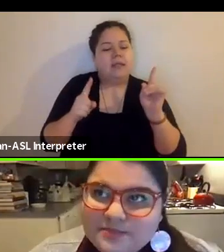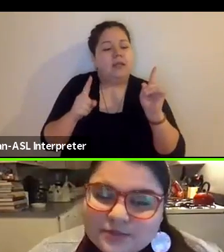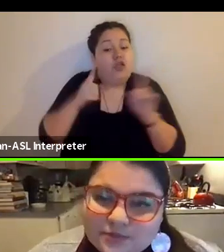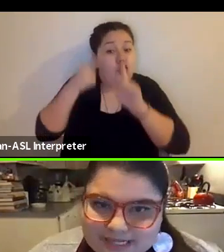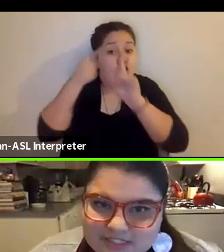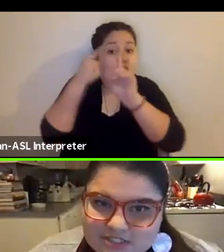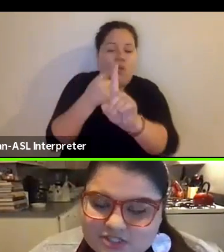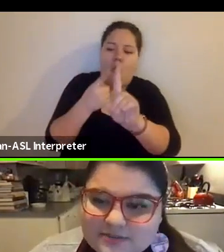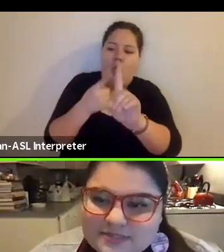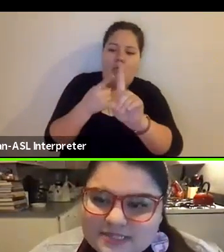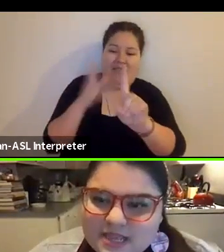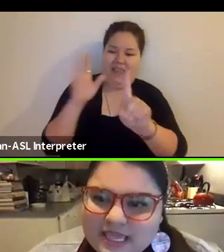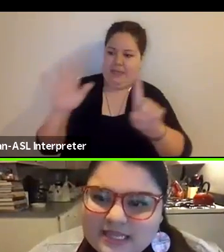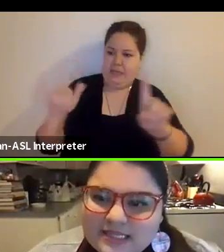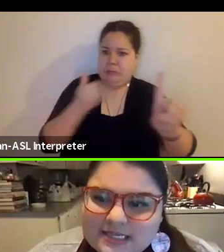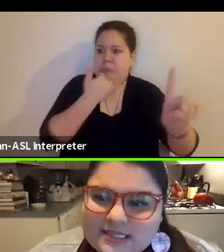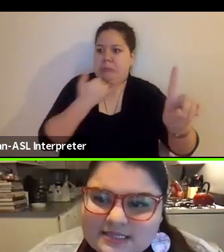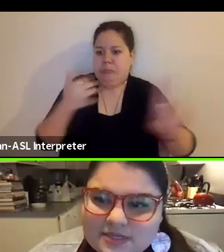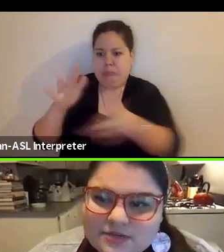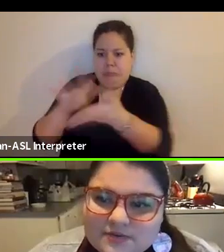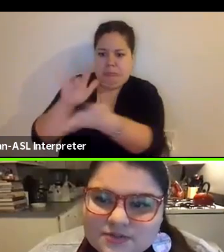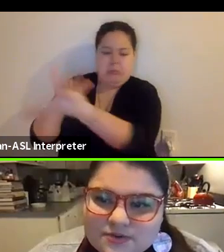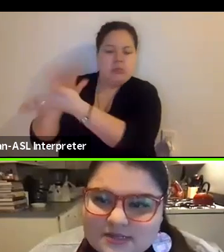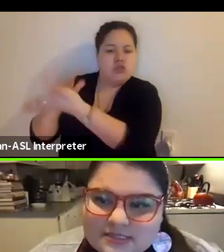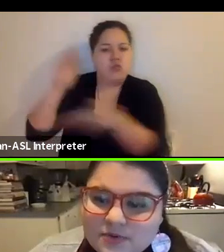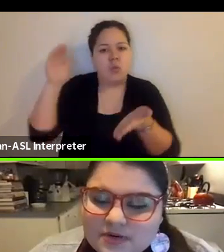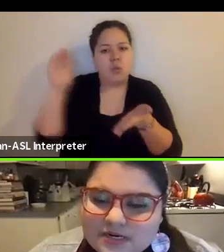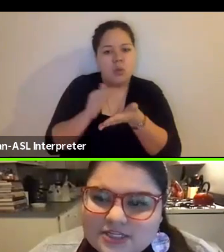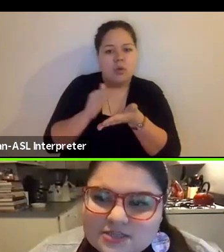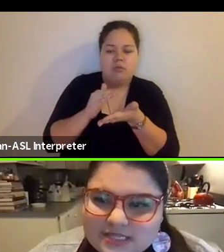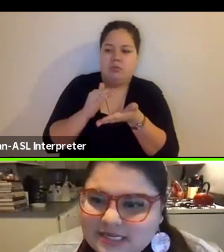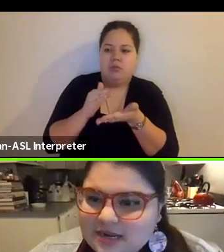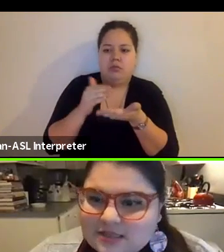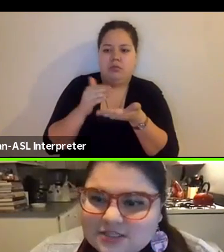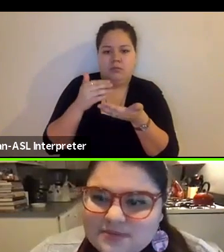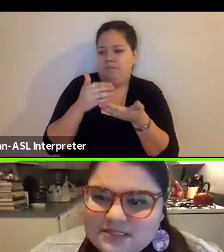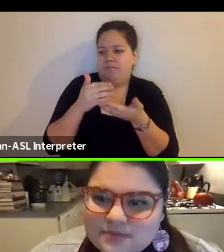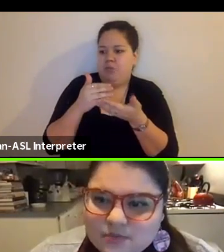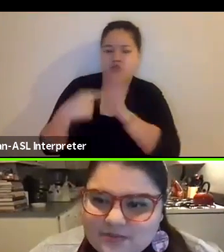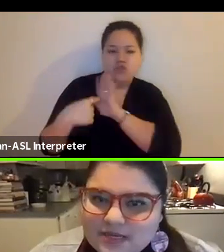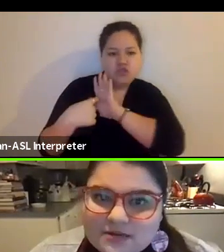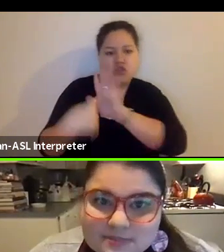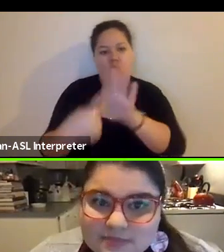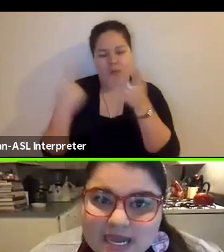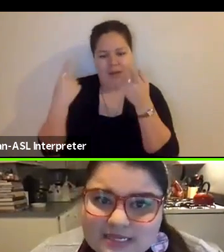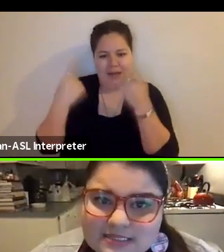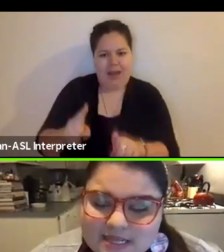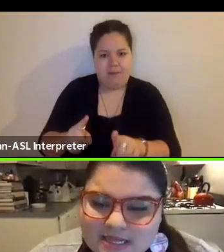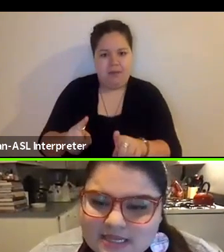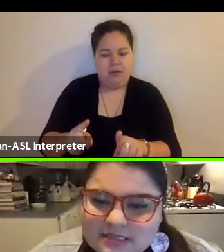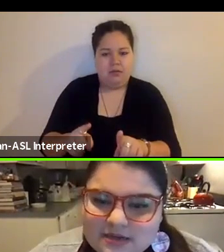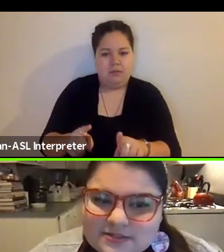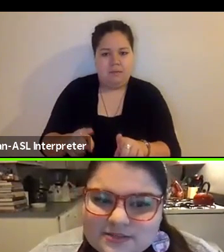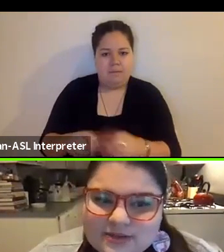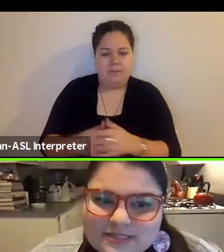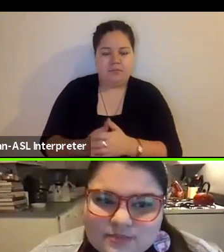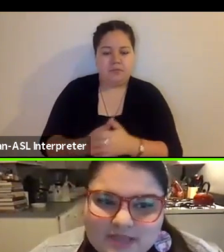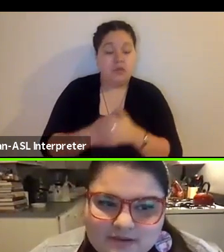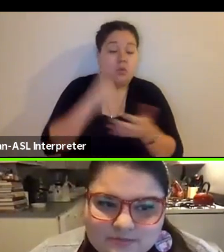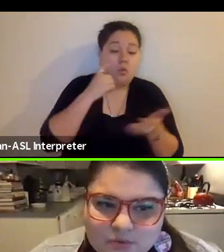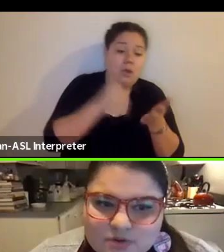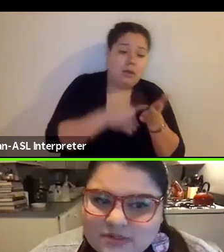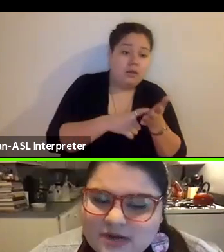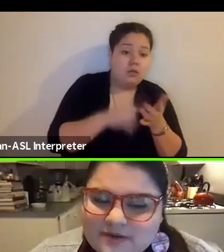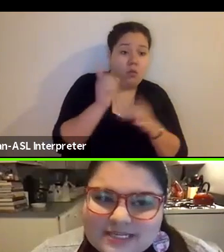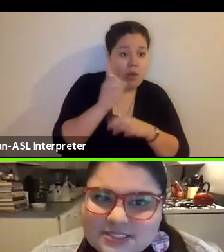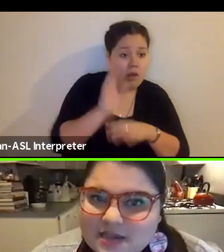reconcile, build relationships. And I think that needs to be universal across the board, not just with land acknowledgements, but where we get our supplies. And then also, as we